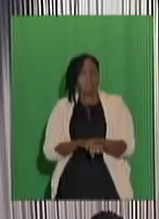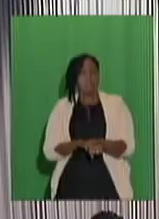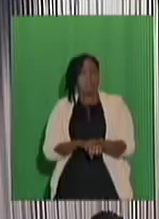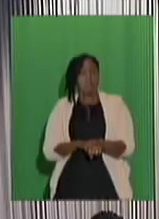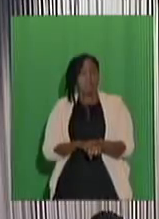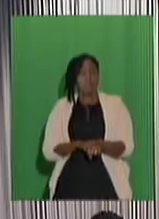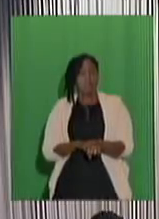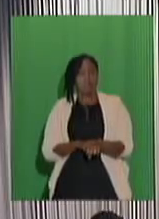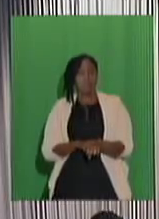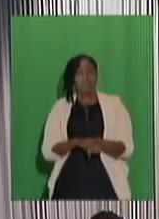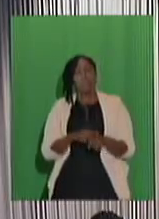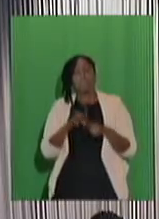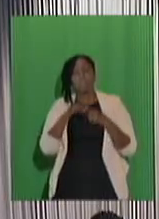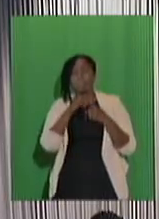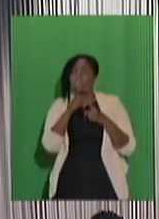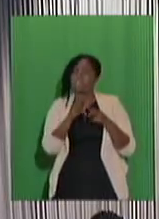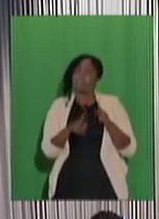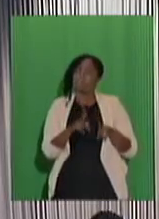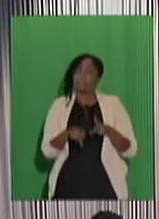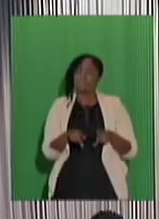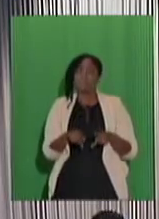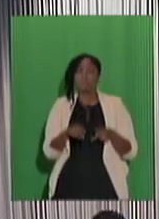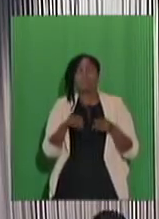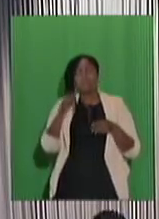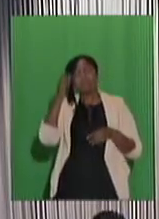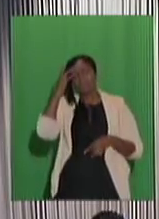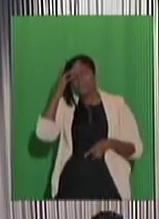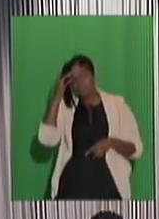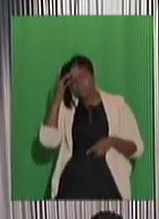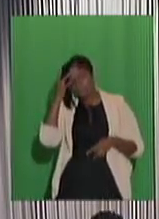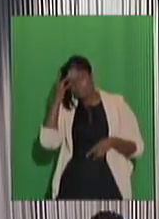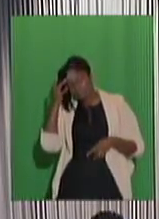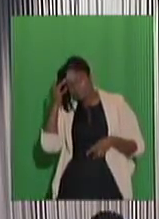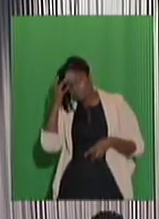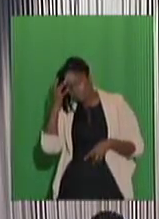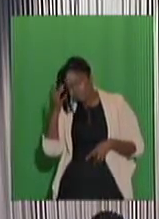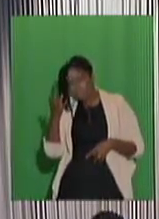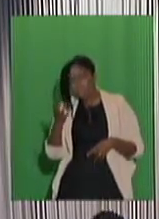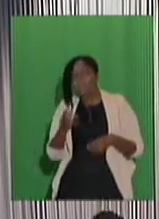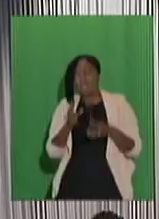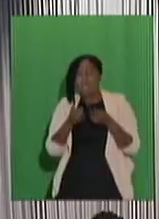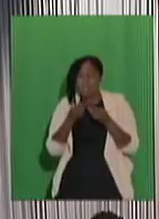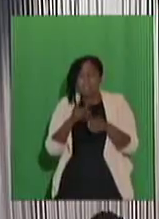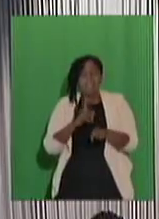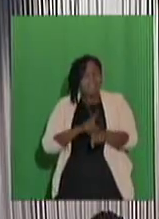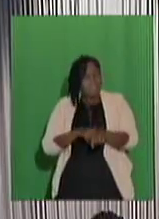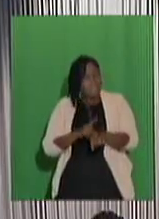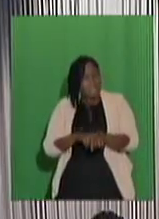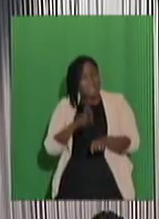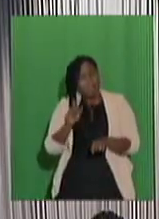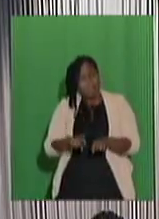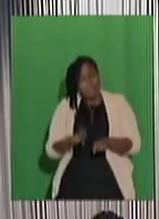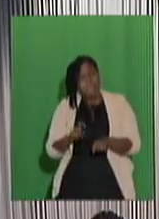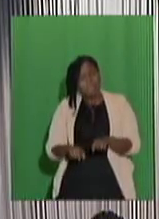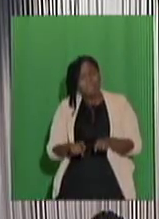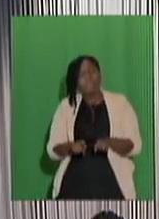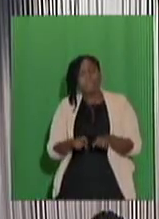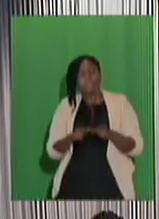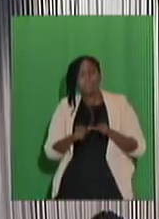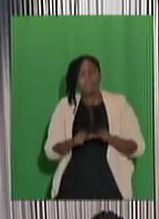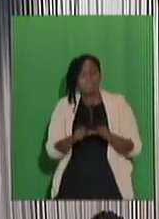particularly those who are not doing well? Because I'm seeing a former minister of health calling for clinical trials of a certain